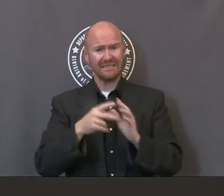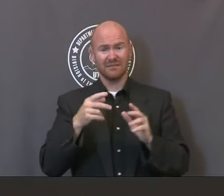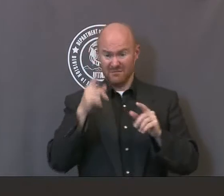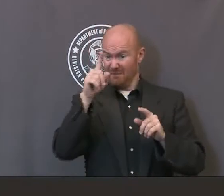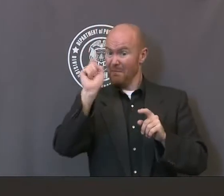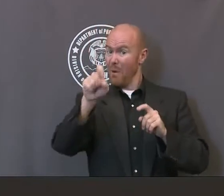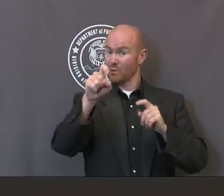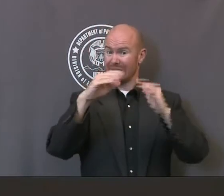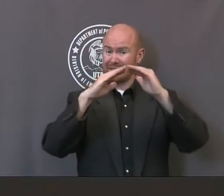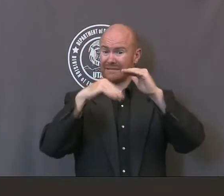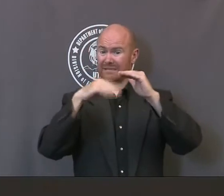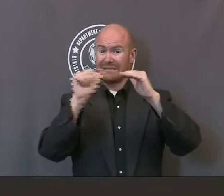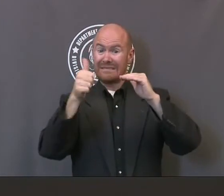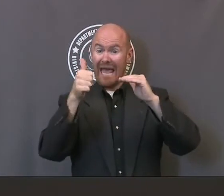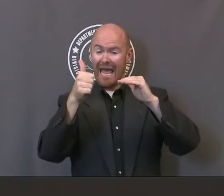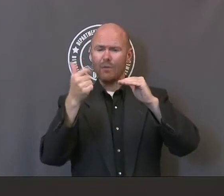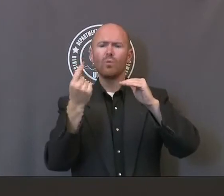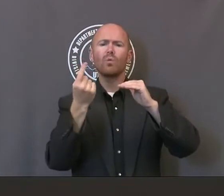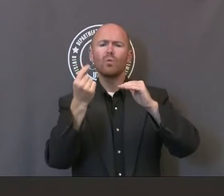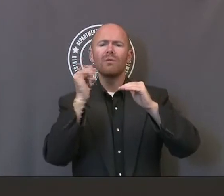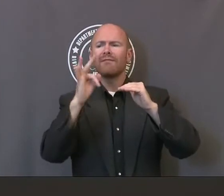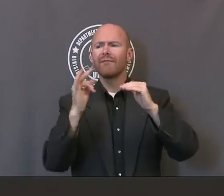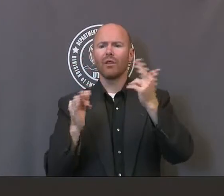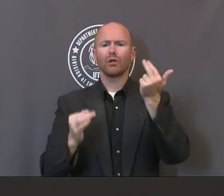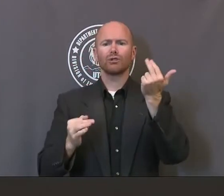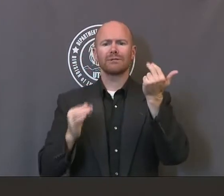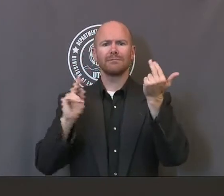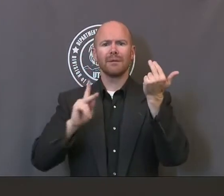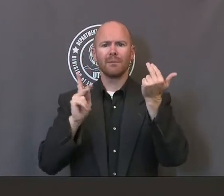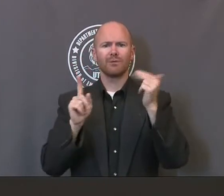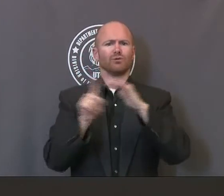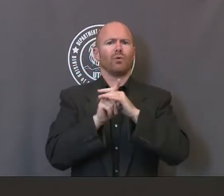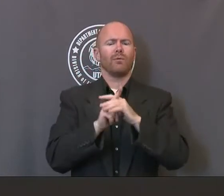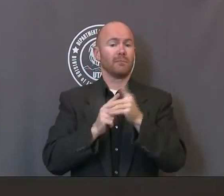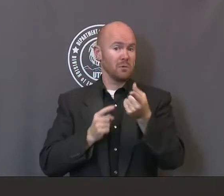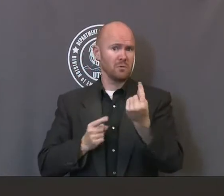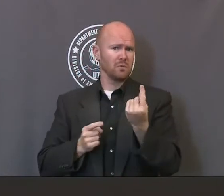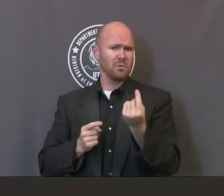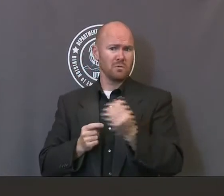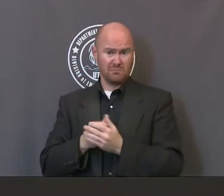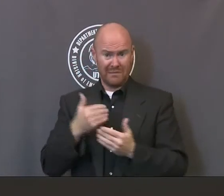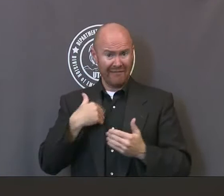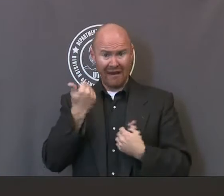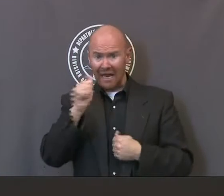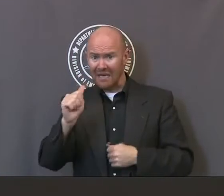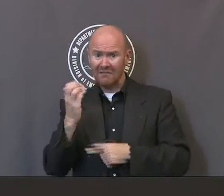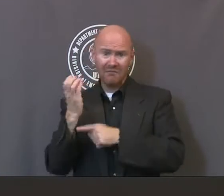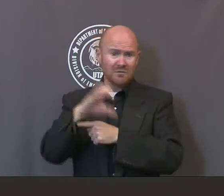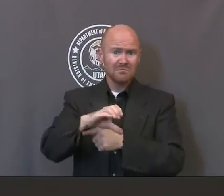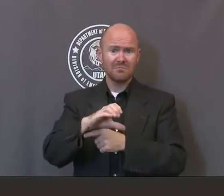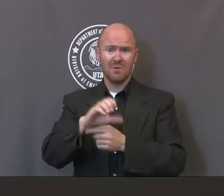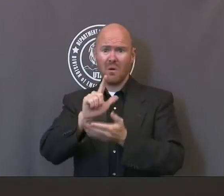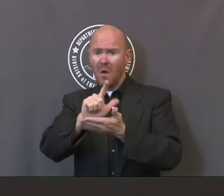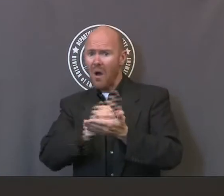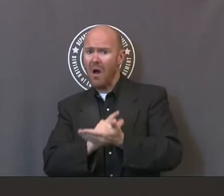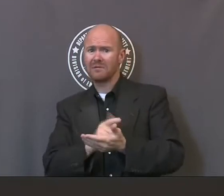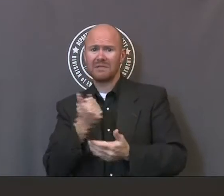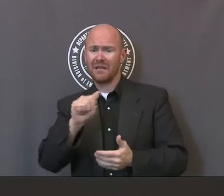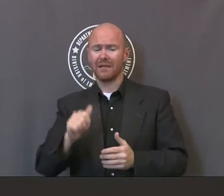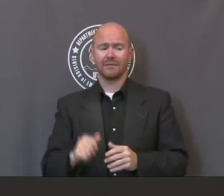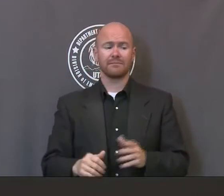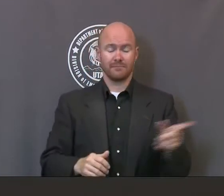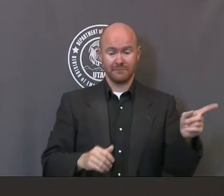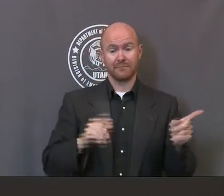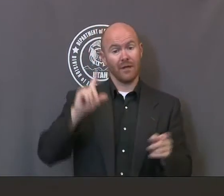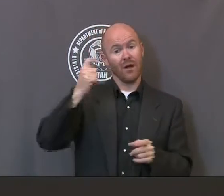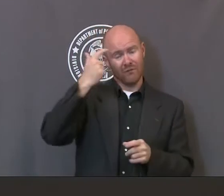has some different teeth to it than just, say, you doing it. Well, we have orders already in place. What we've all